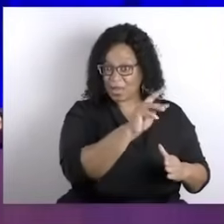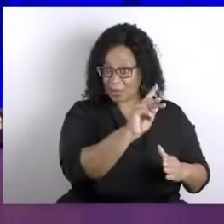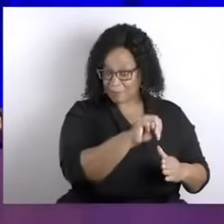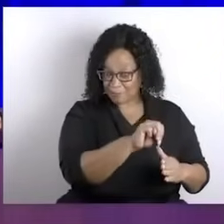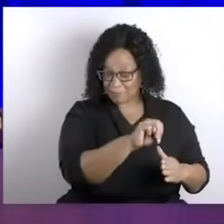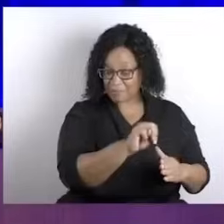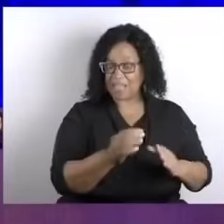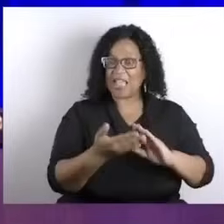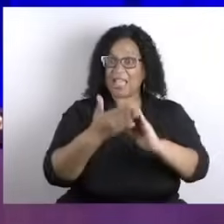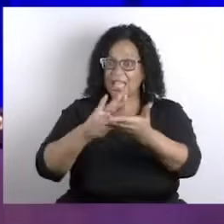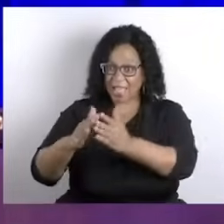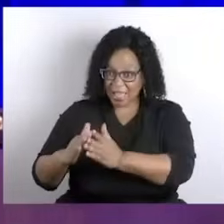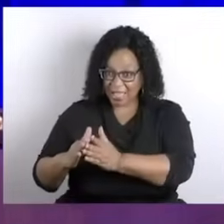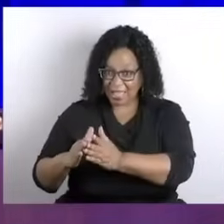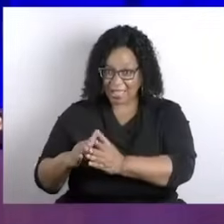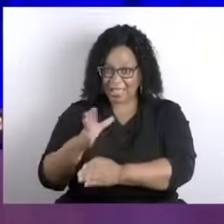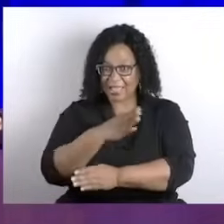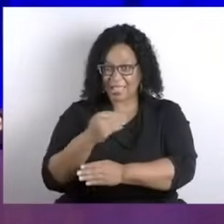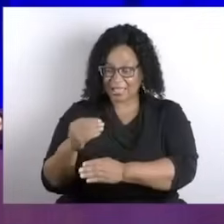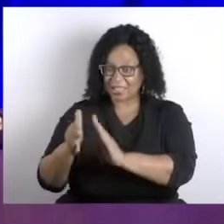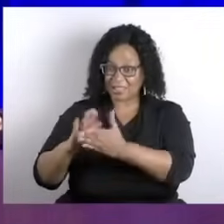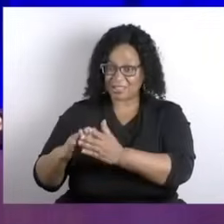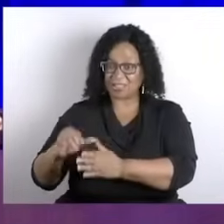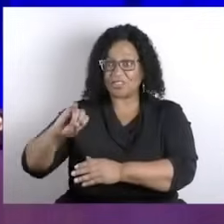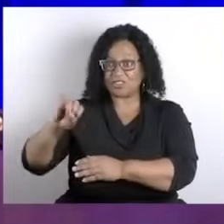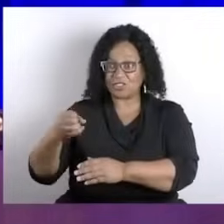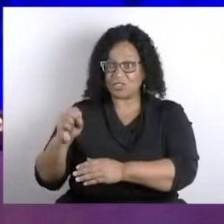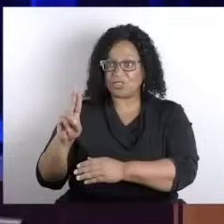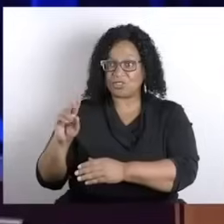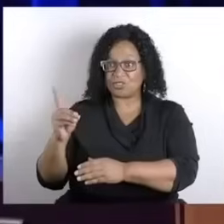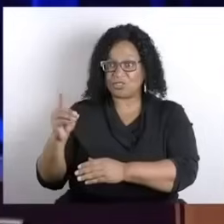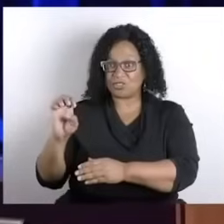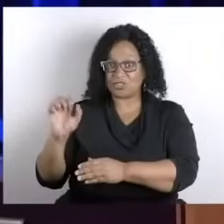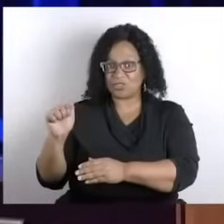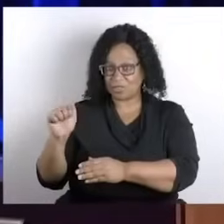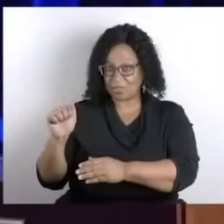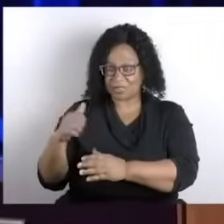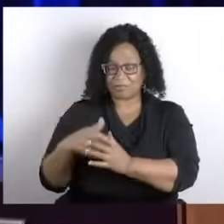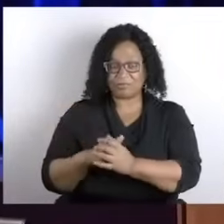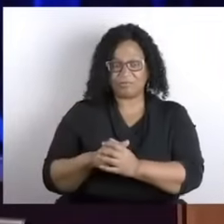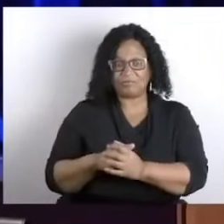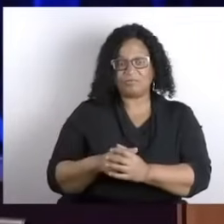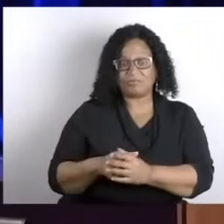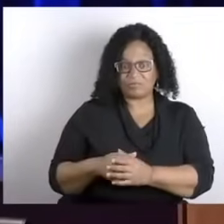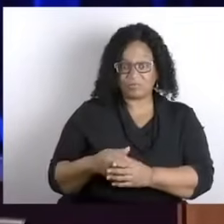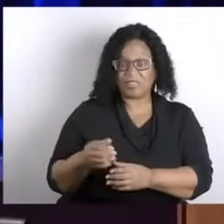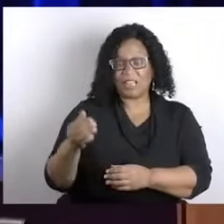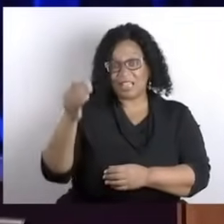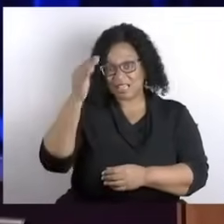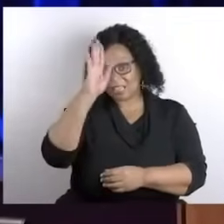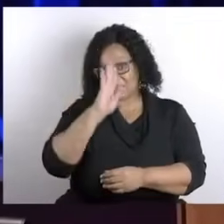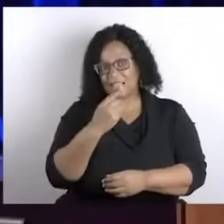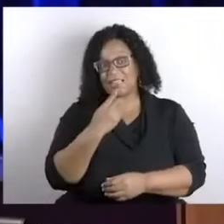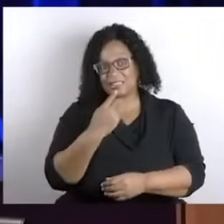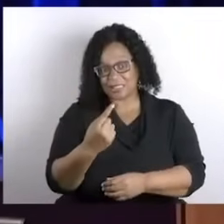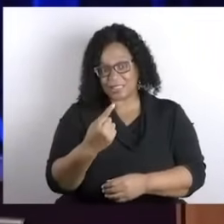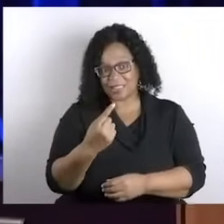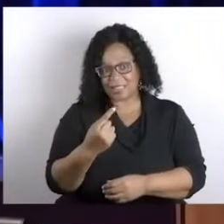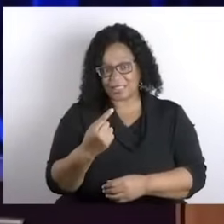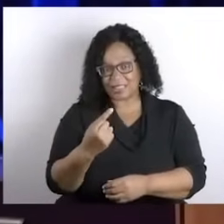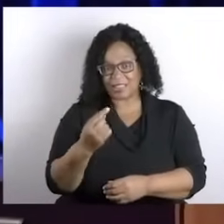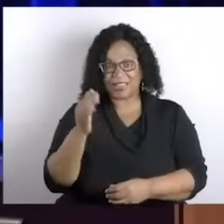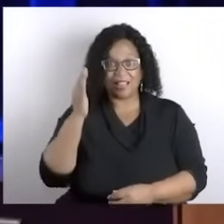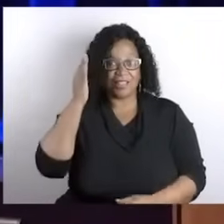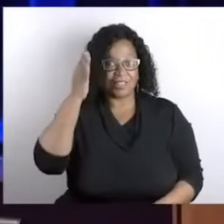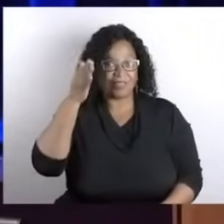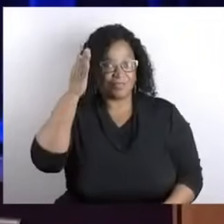verse 10. He continues it in verses 13 and 14. He says, listen, I know that you've been wondering, was your future ever